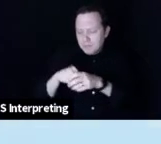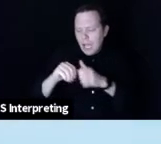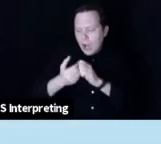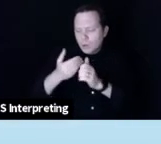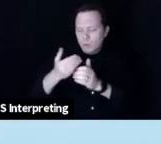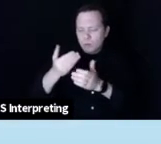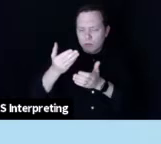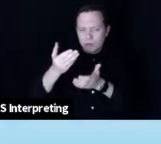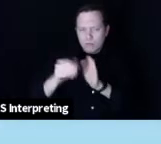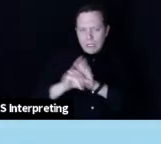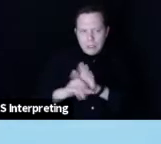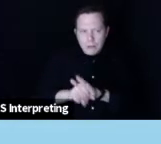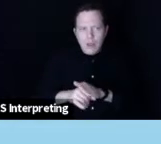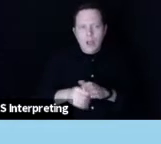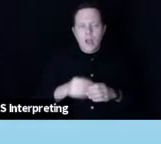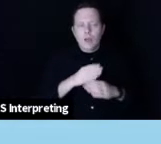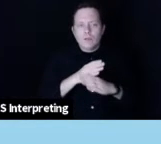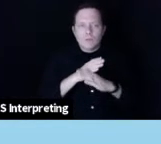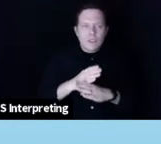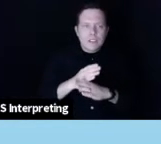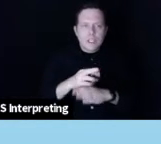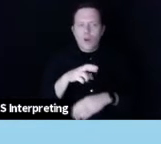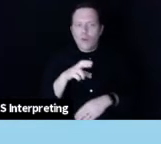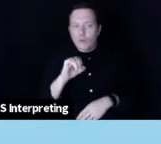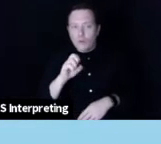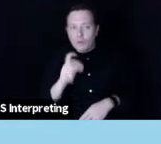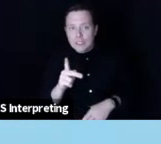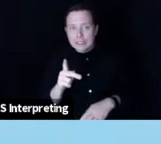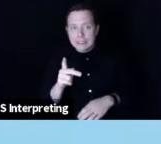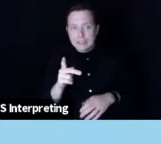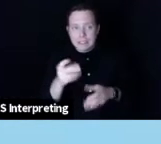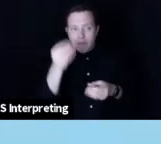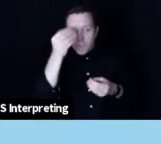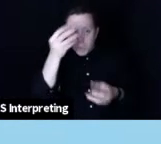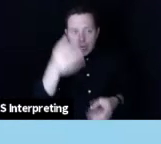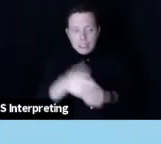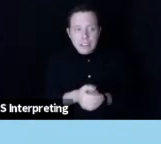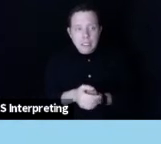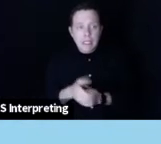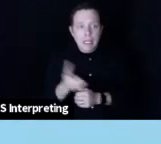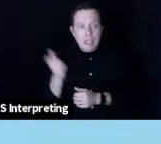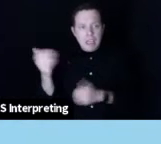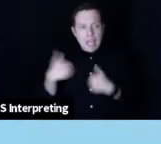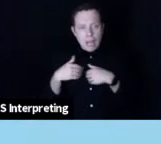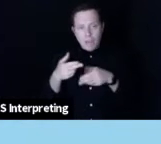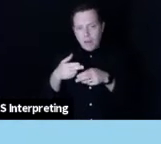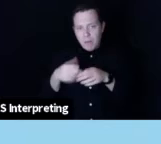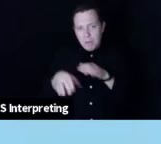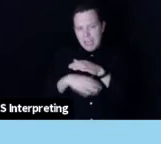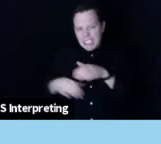risk factors. The summary gives you a very basic introduction. I'm going to pause this real